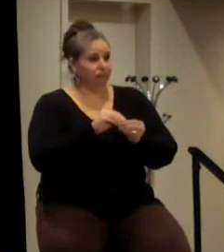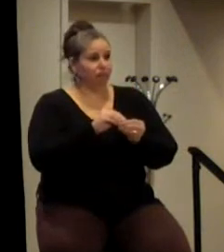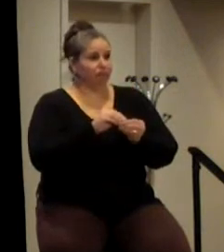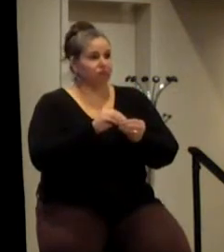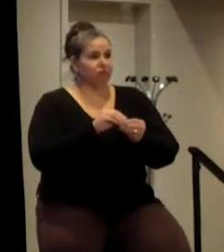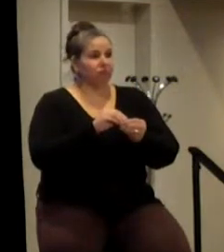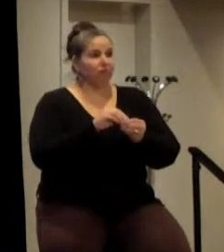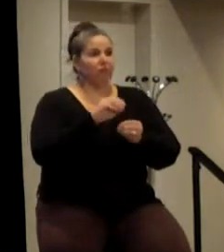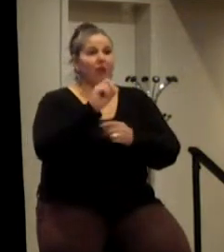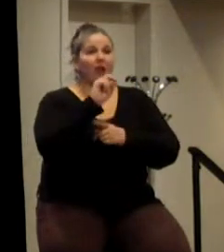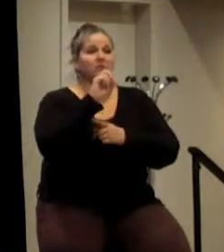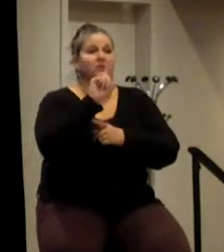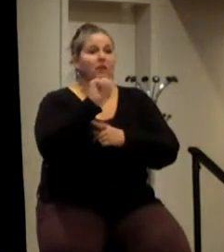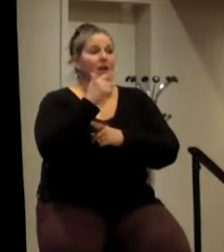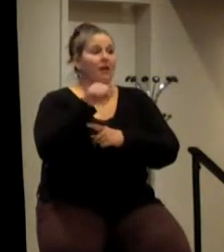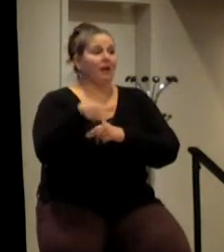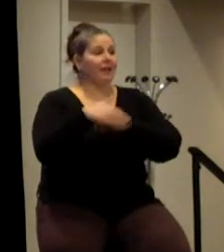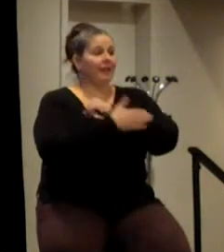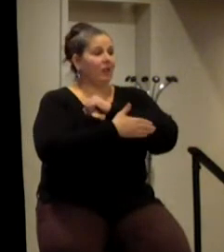today was